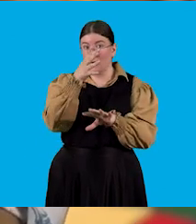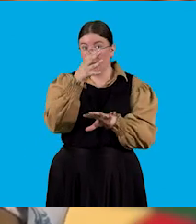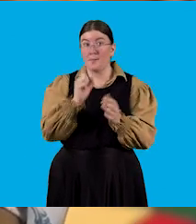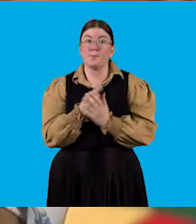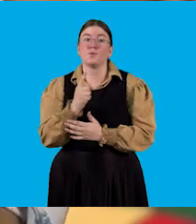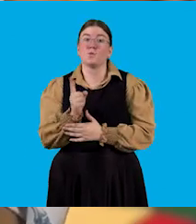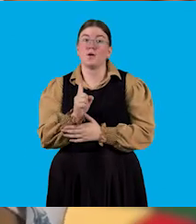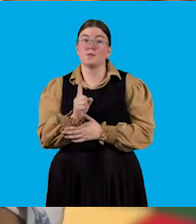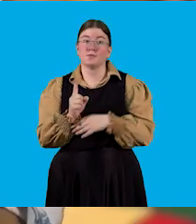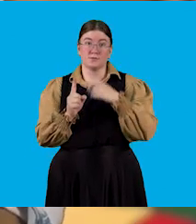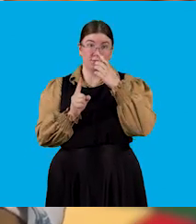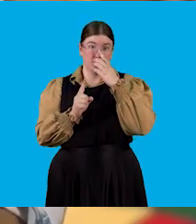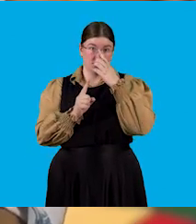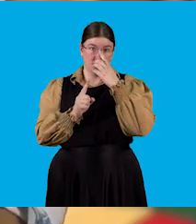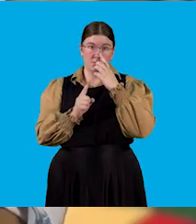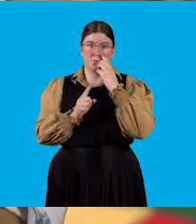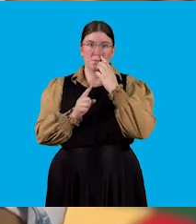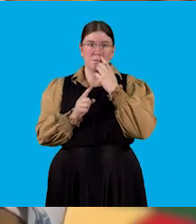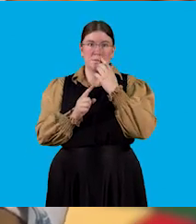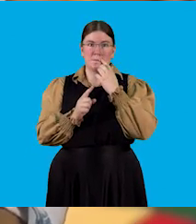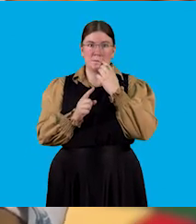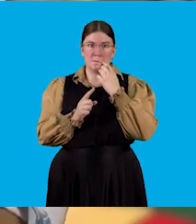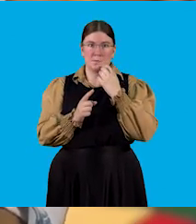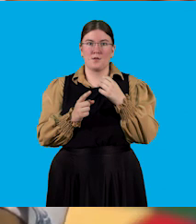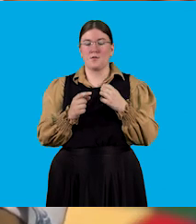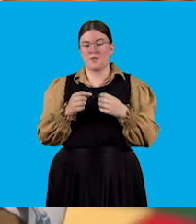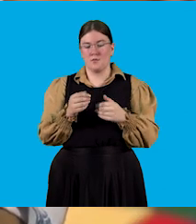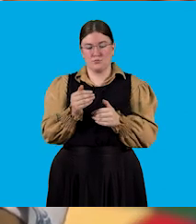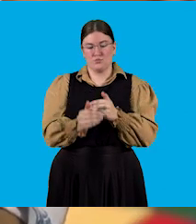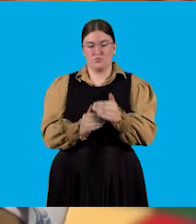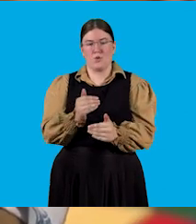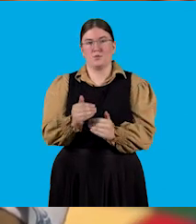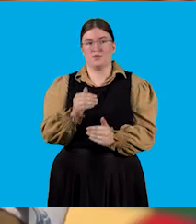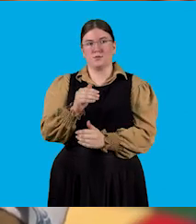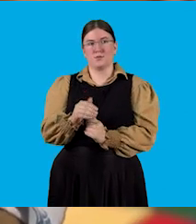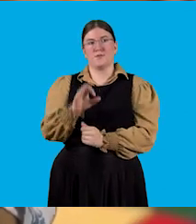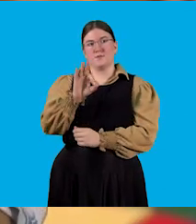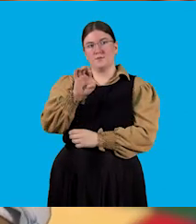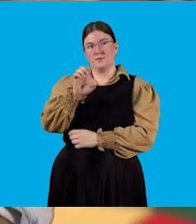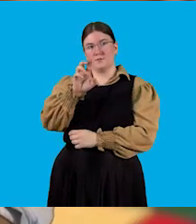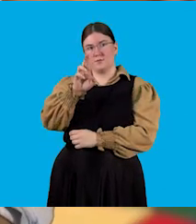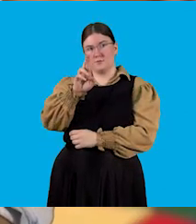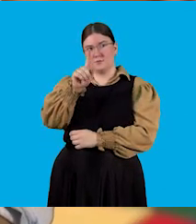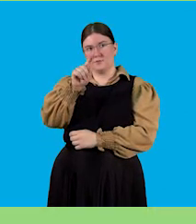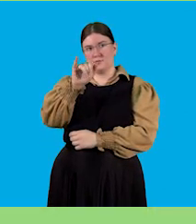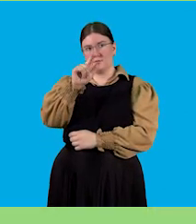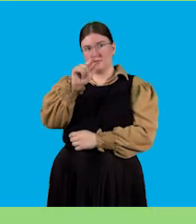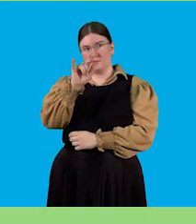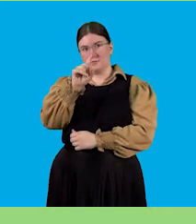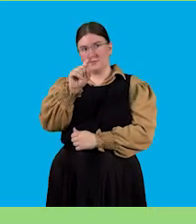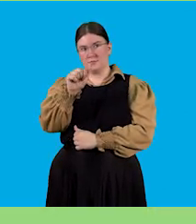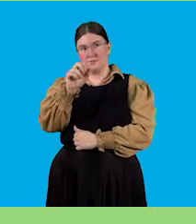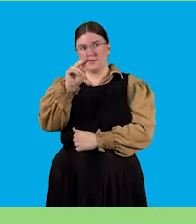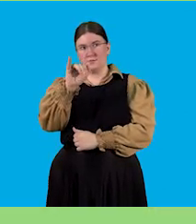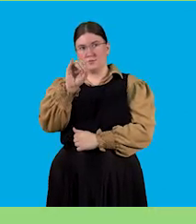sperm cell. What will happen next will be the process of fertilization. So in fertilization,